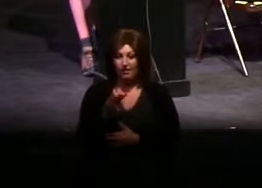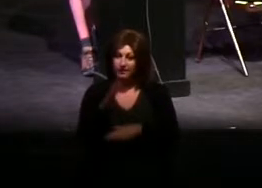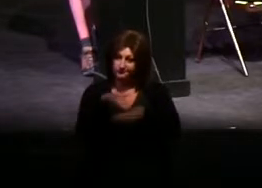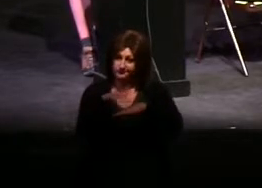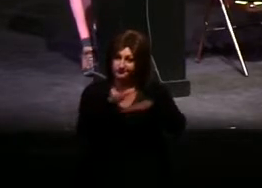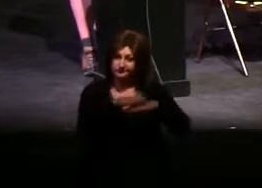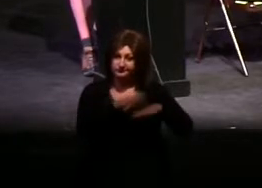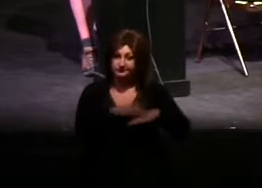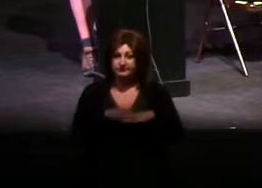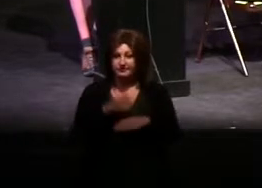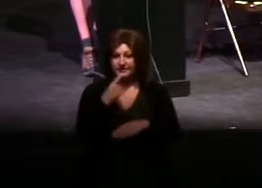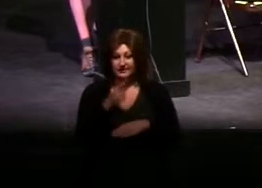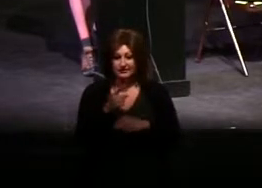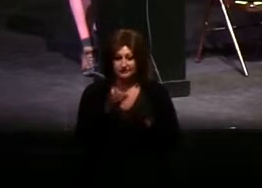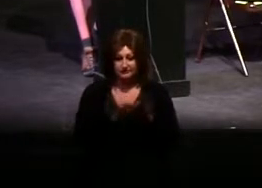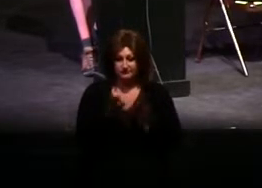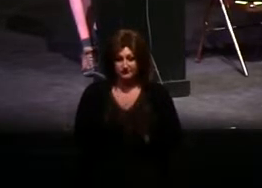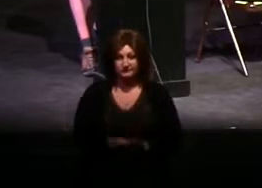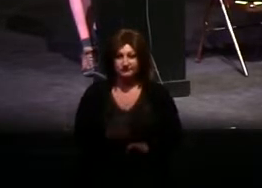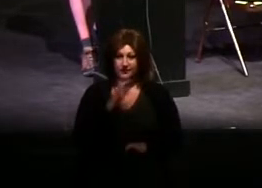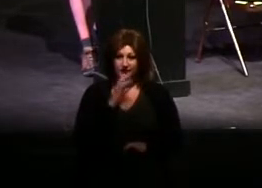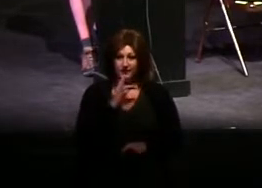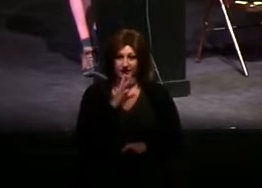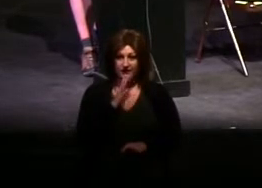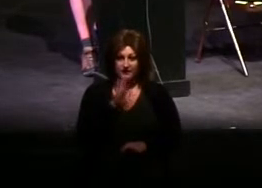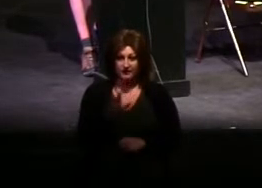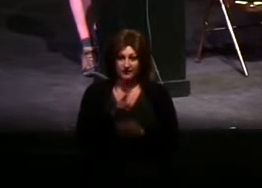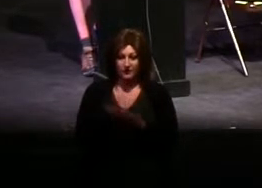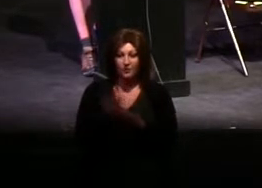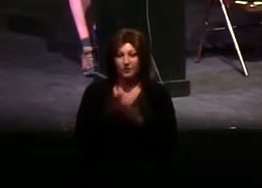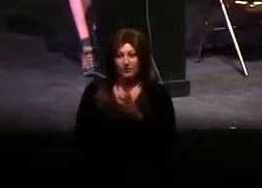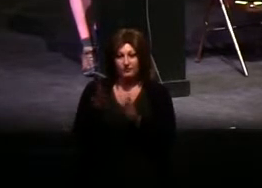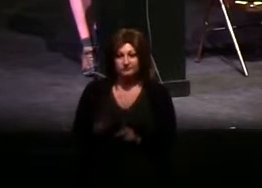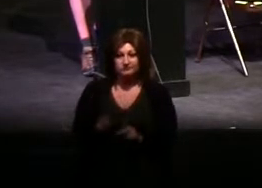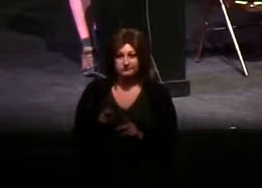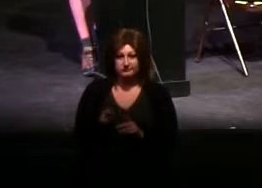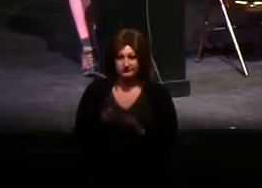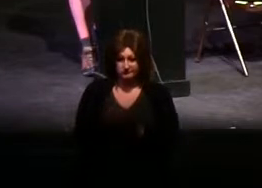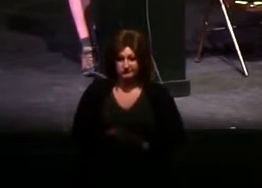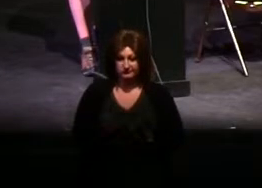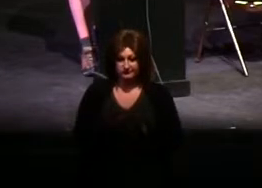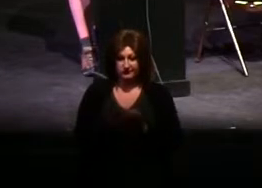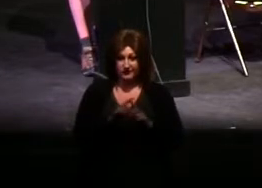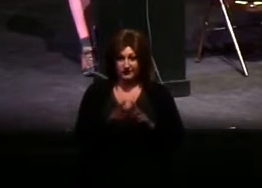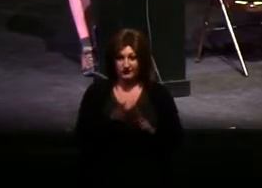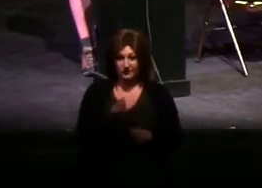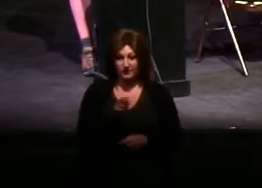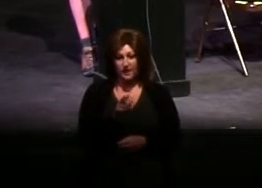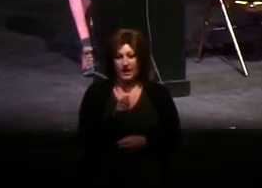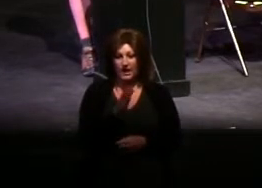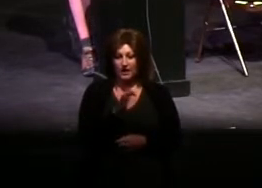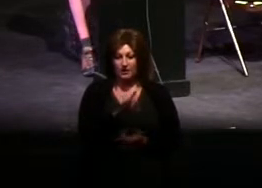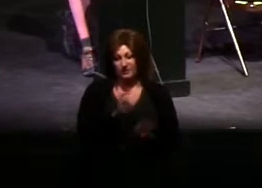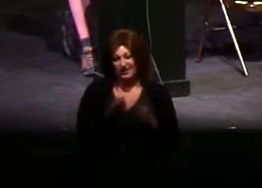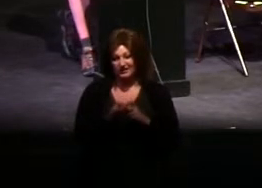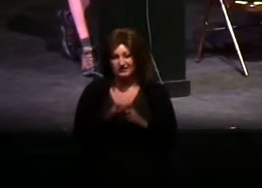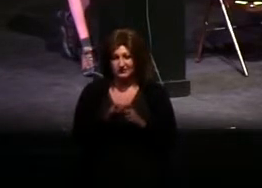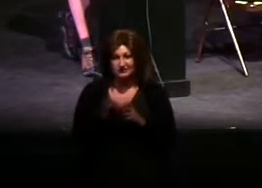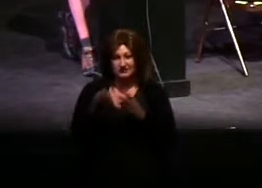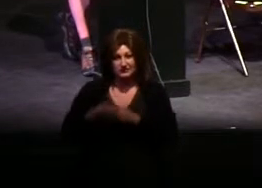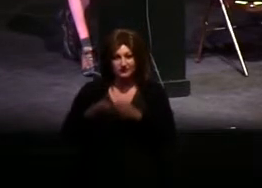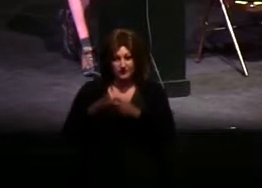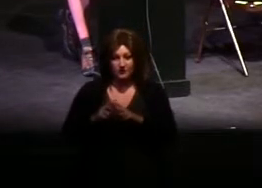us," and he recited the deity's wishes, roughly, for the translation from Arabic on the spot was difficult for